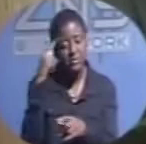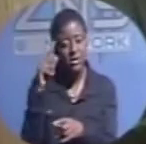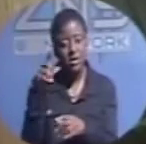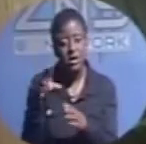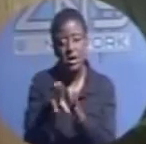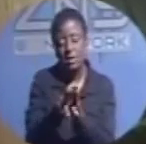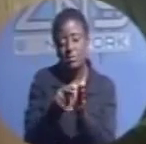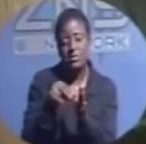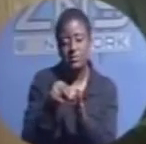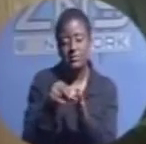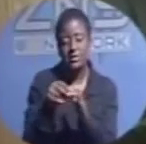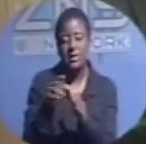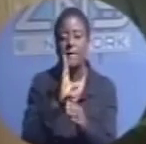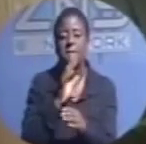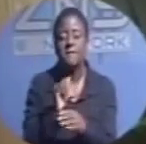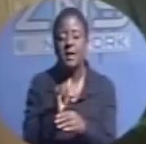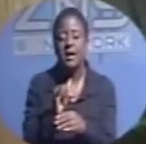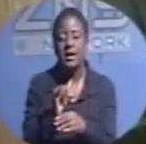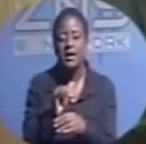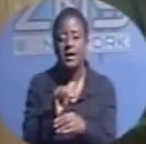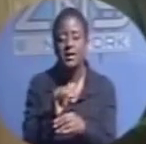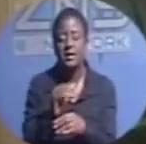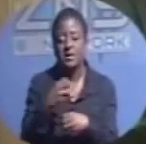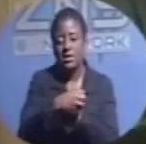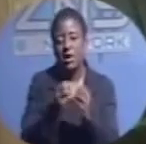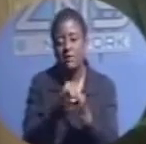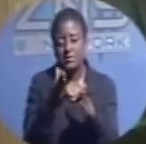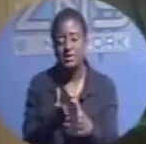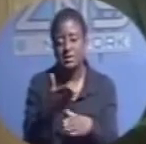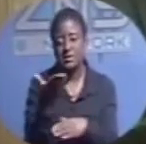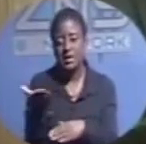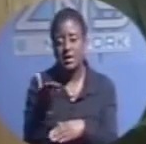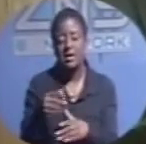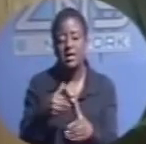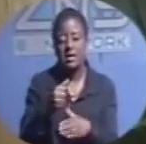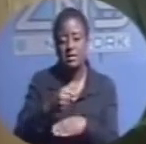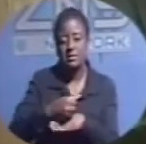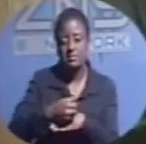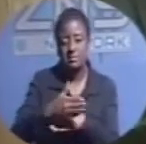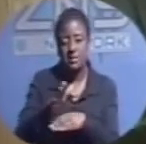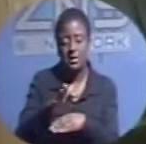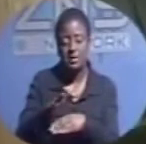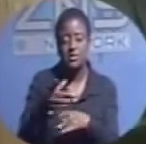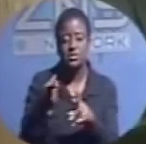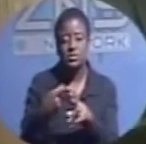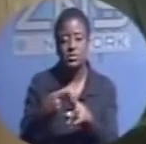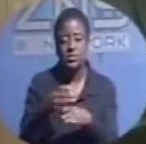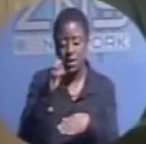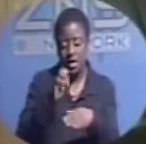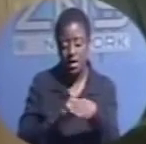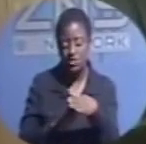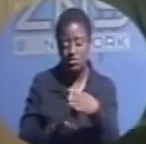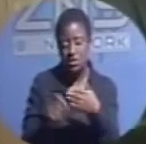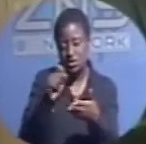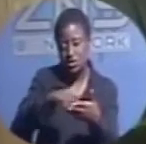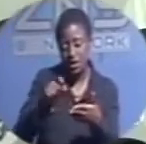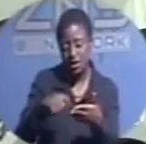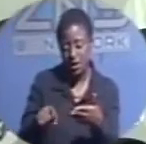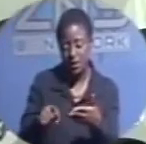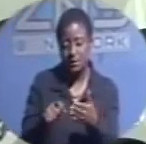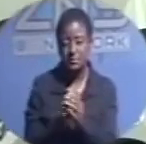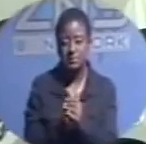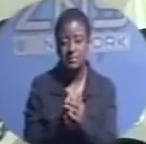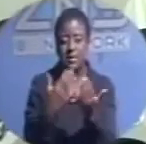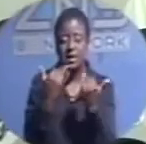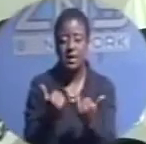section. Following that, the entries are forwarded to the entry check-in, where it is checked. And